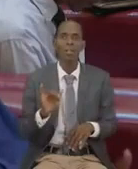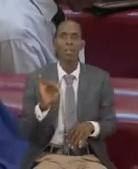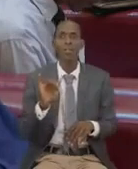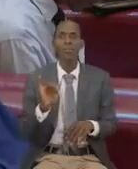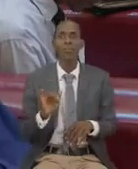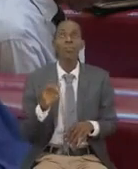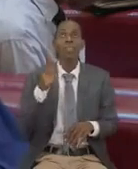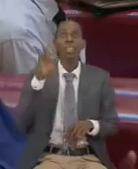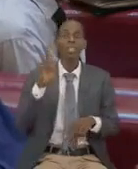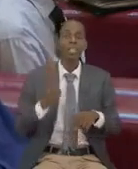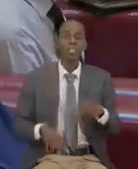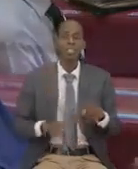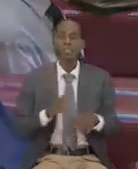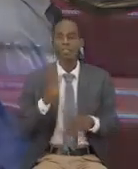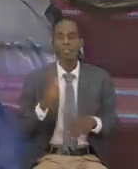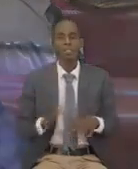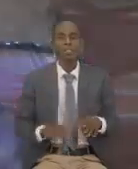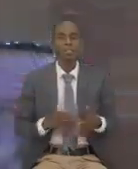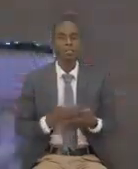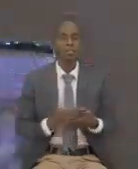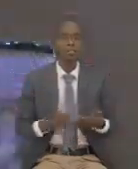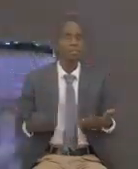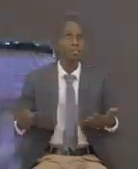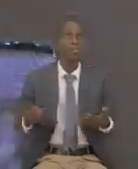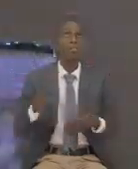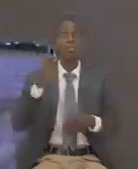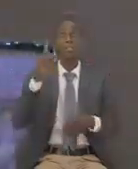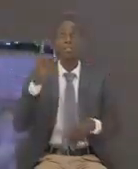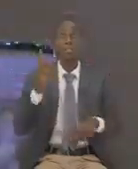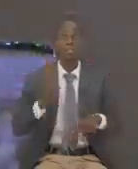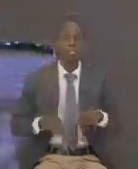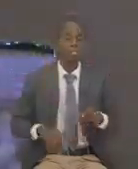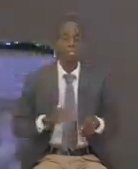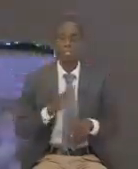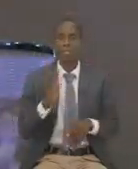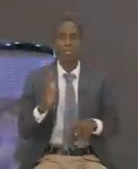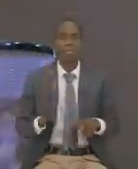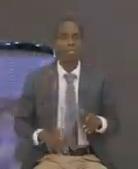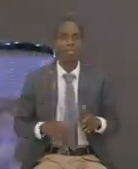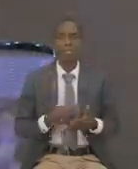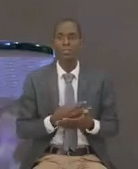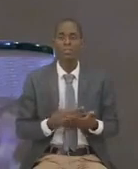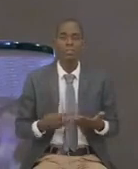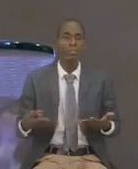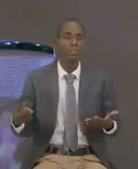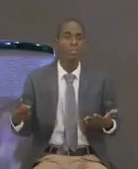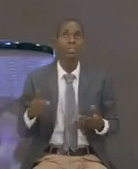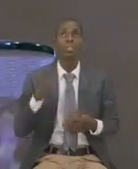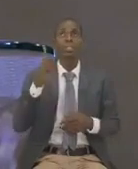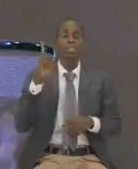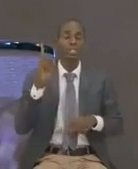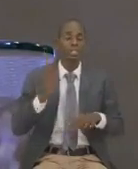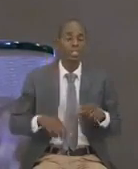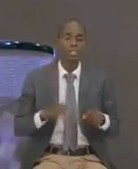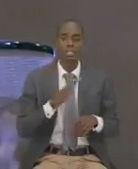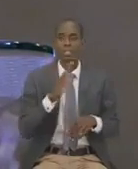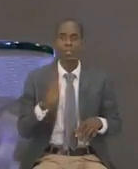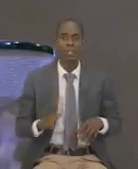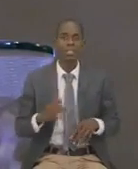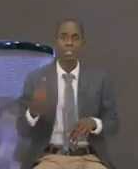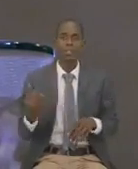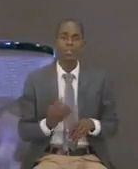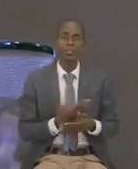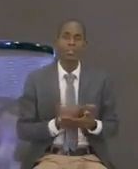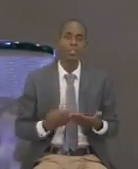forever. He can never ever fail. He can never ever fail. He can